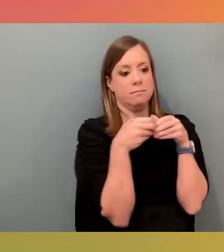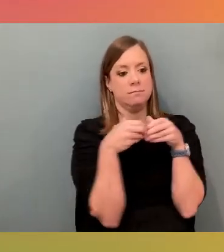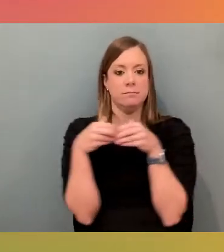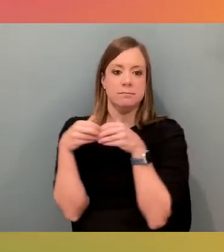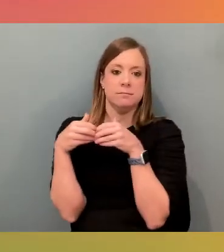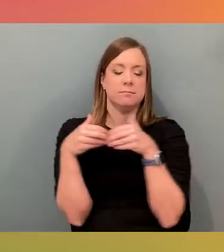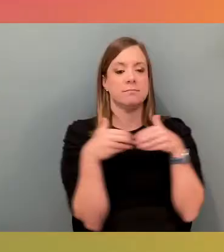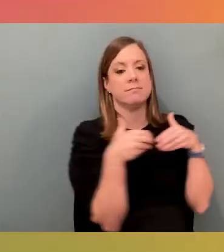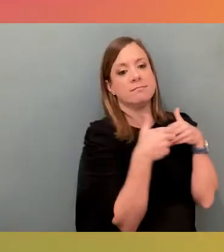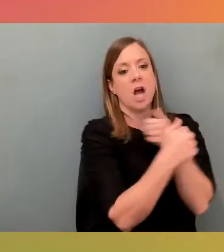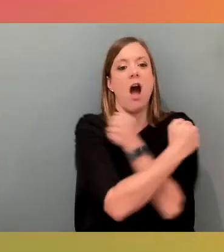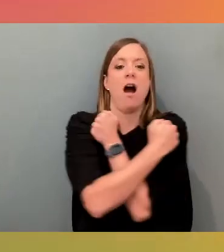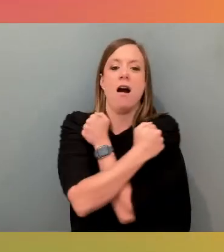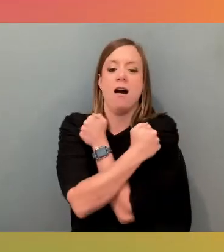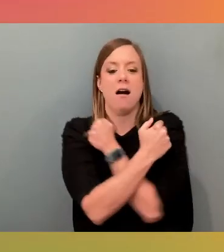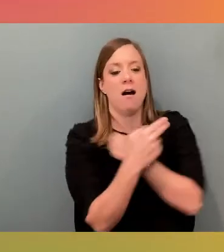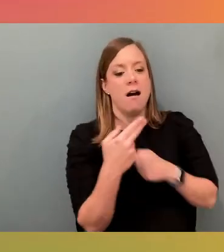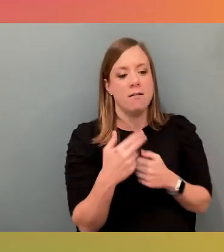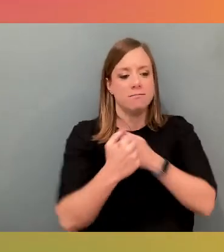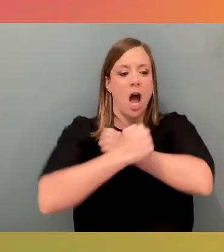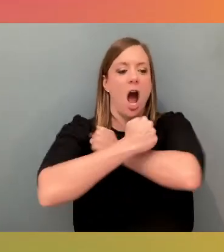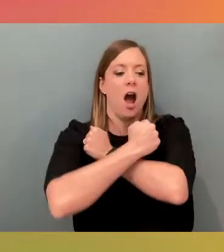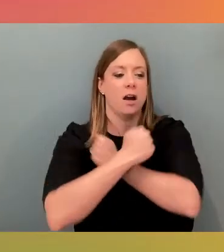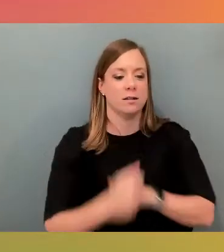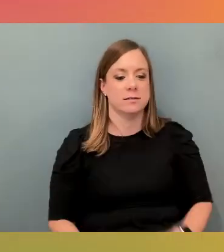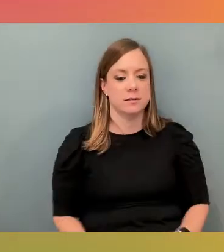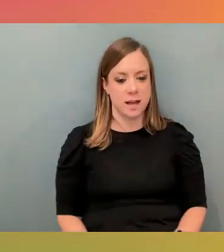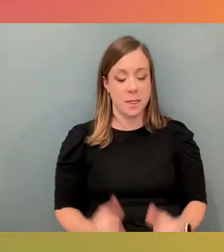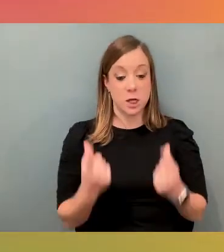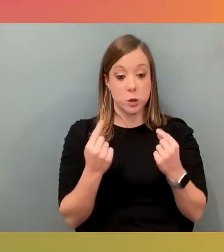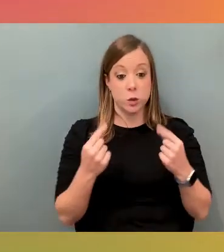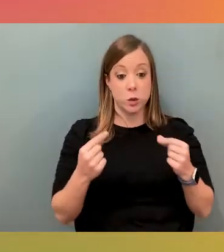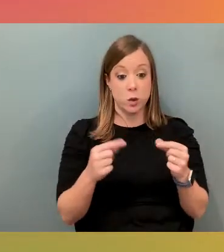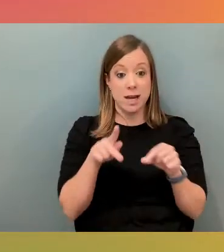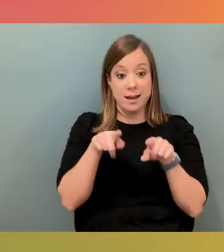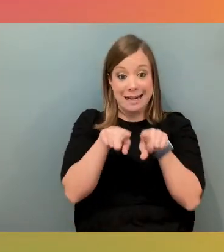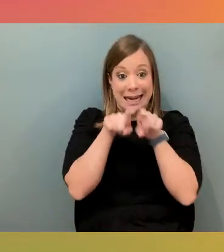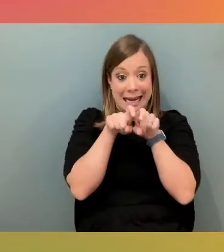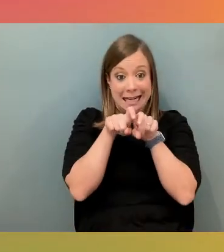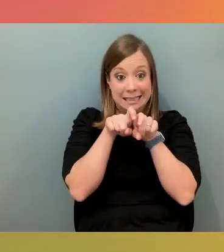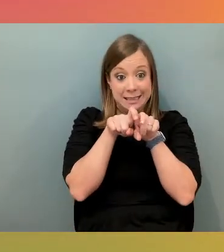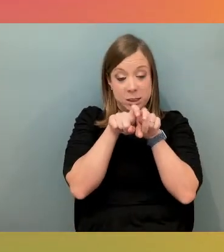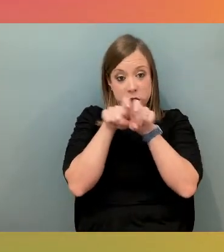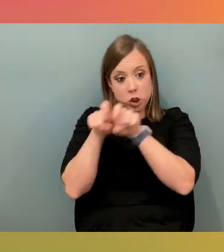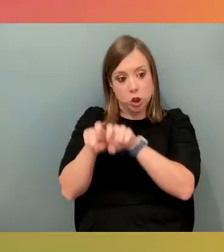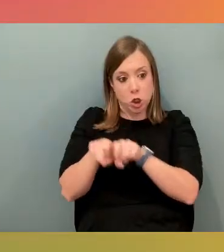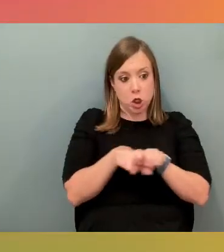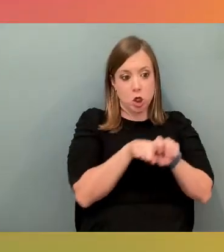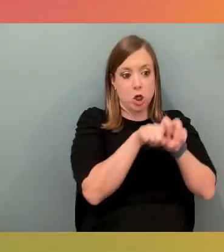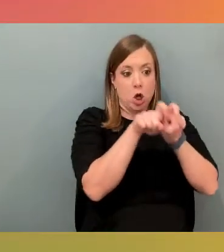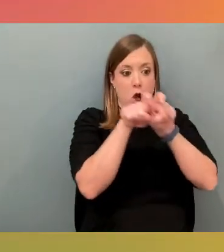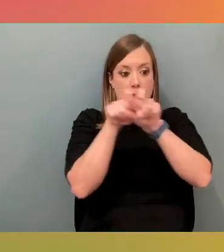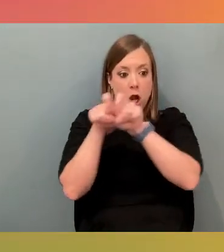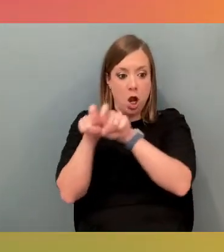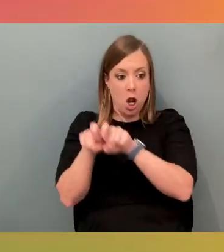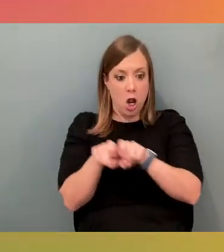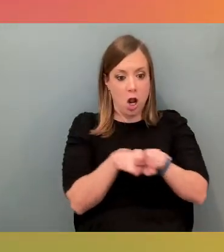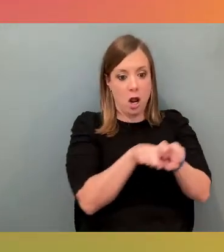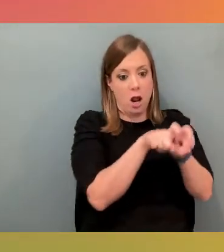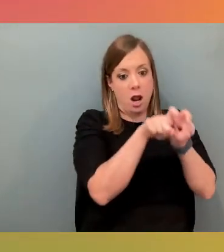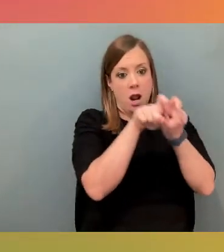And bring your hands to the top of your knees. Just begin to circle them together and apart, warming up the hips with some gentle